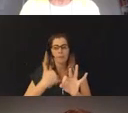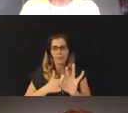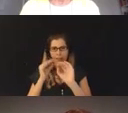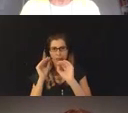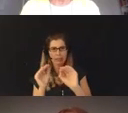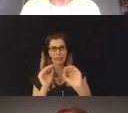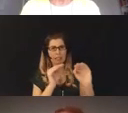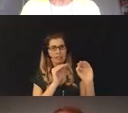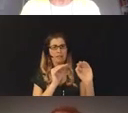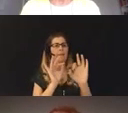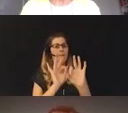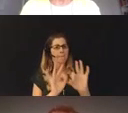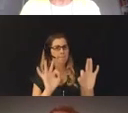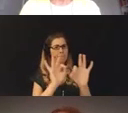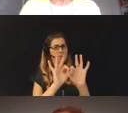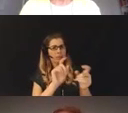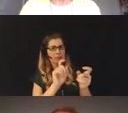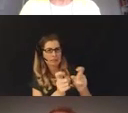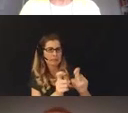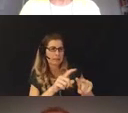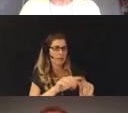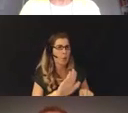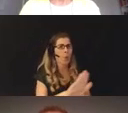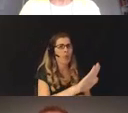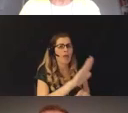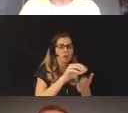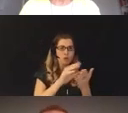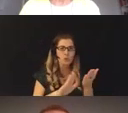students their own voice and ownership in their education.